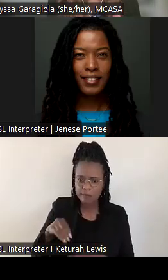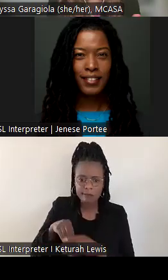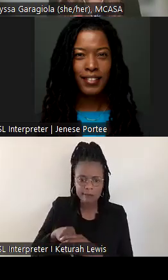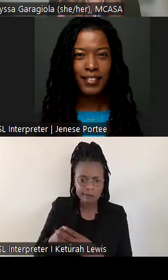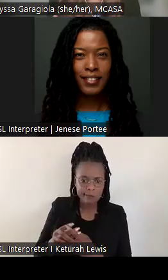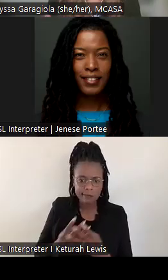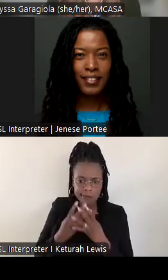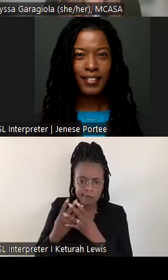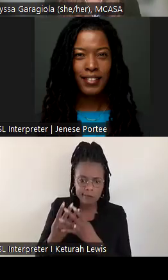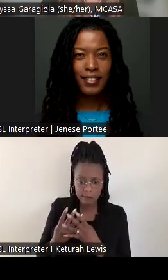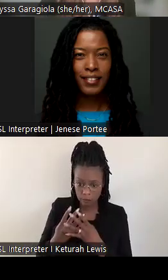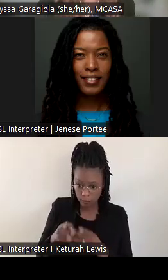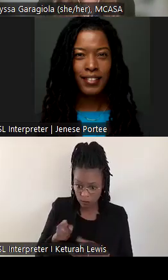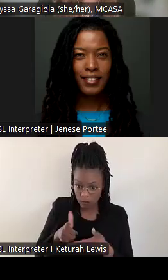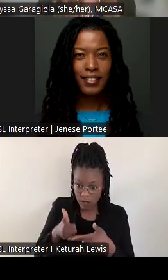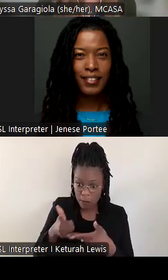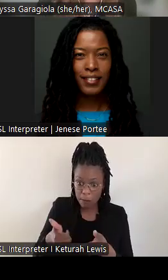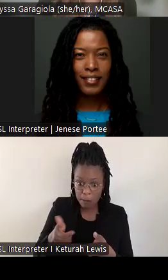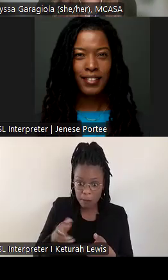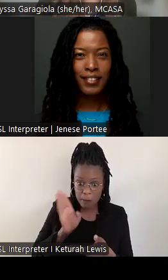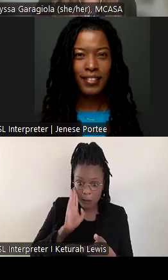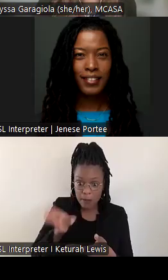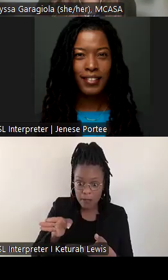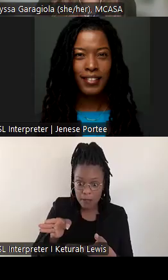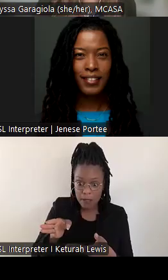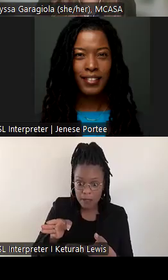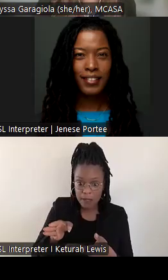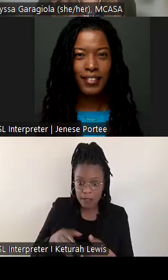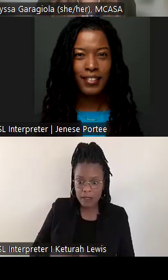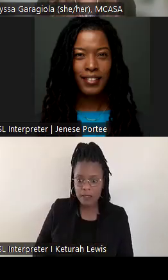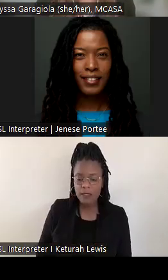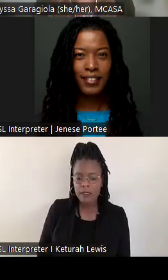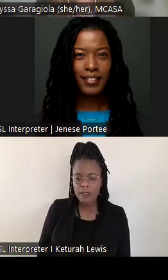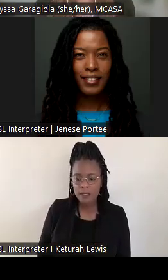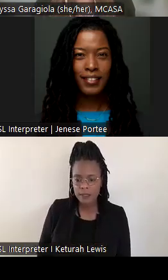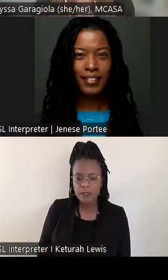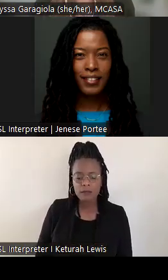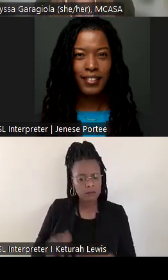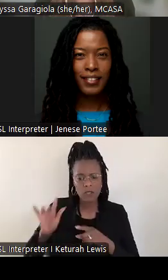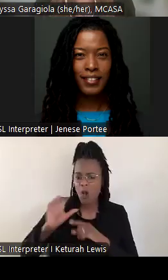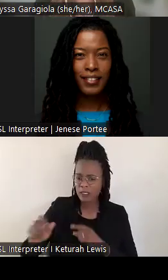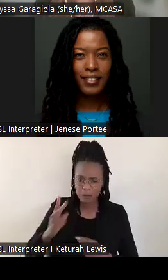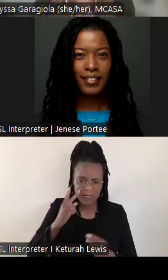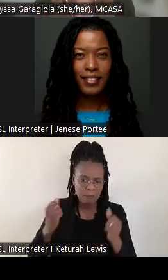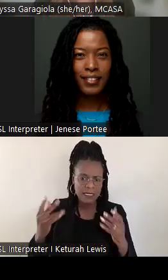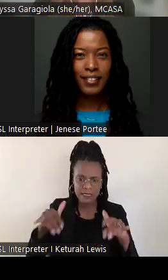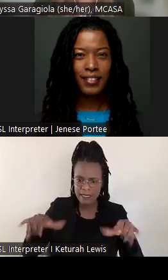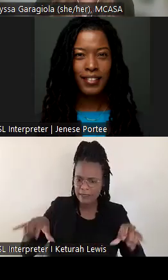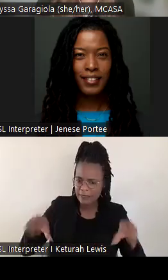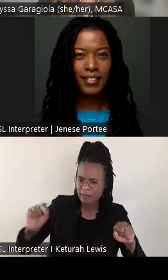incarcerated? Would you help him? So I, that's awesome. I'm seeing a lot of yeses in the